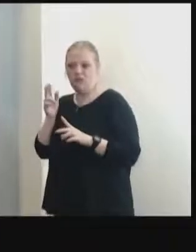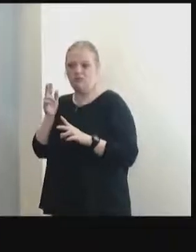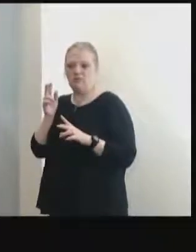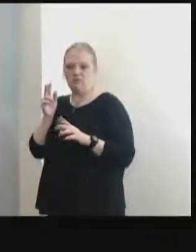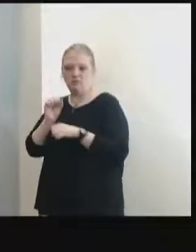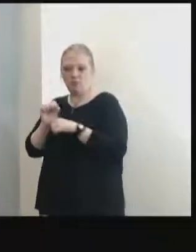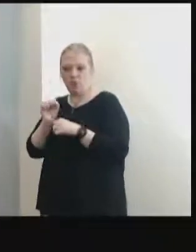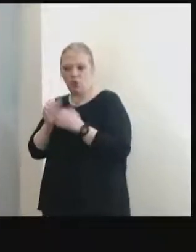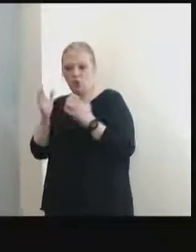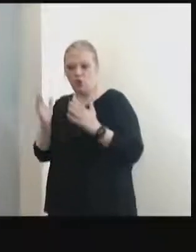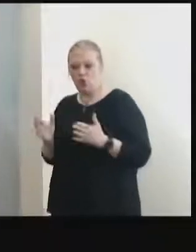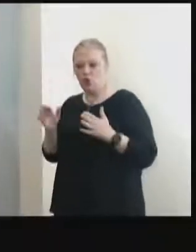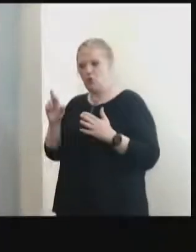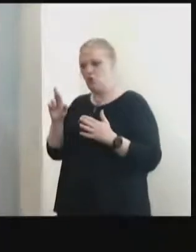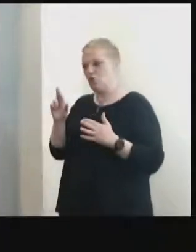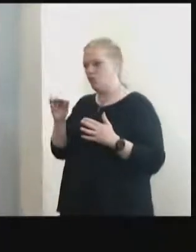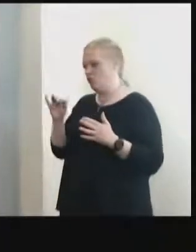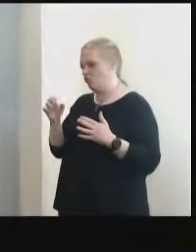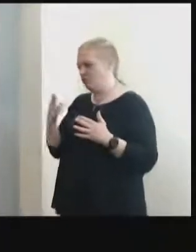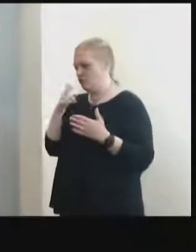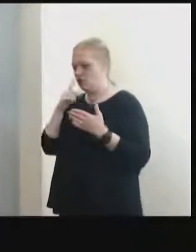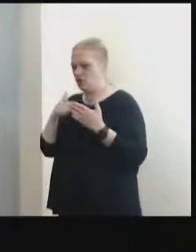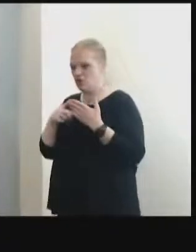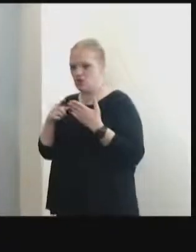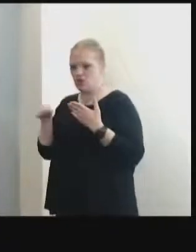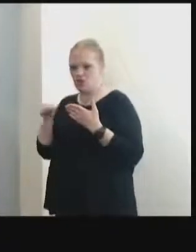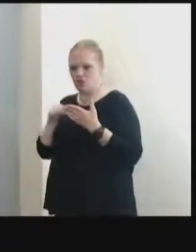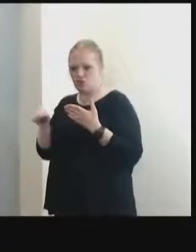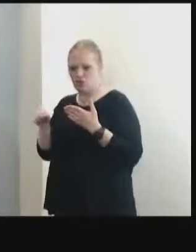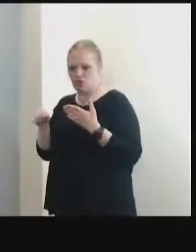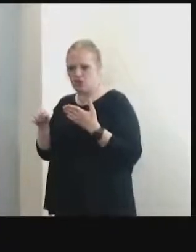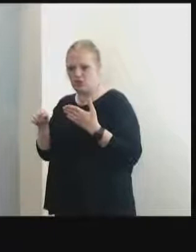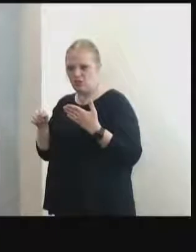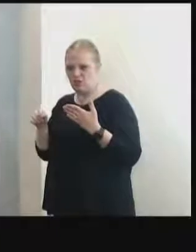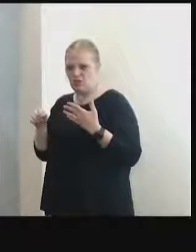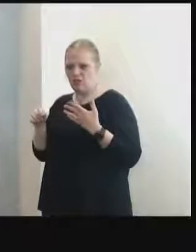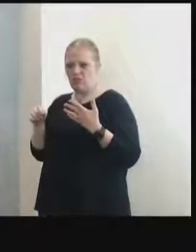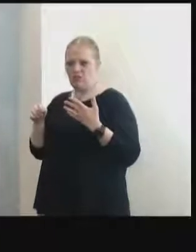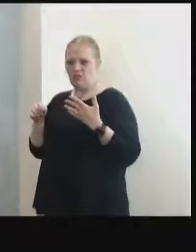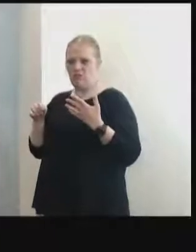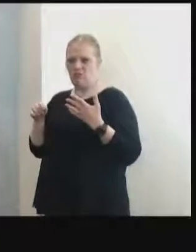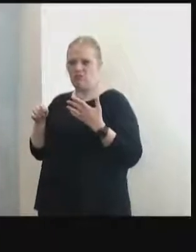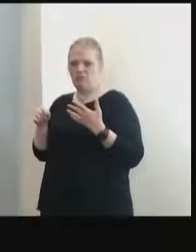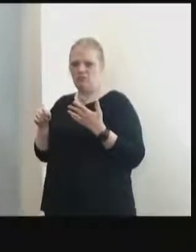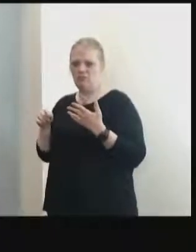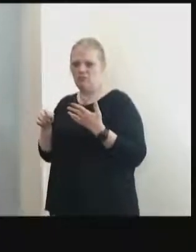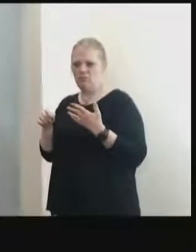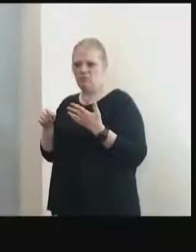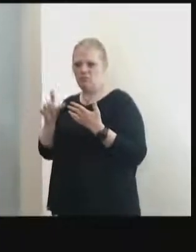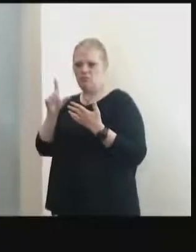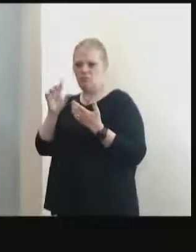Products in a week. How do you decide where to target now?